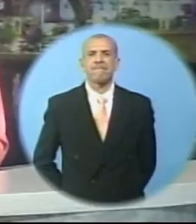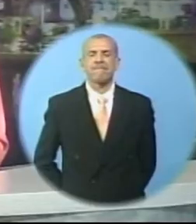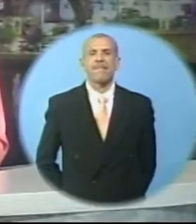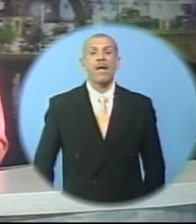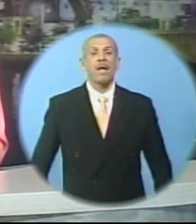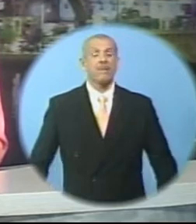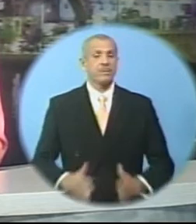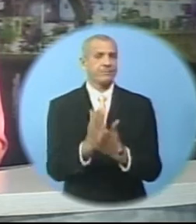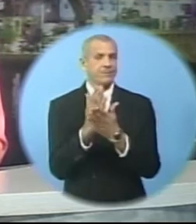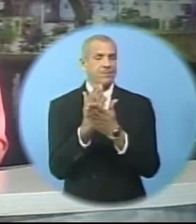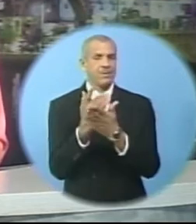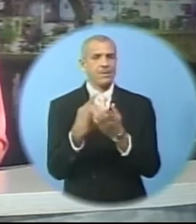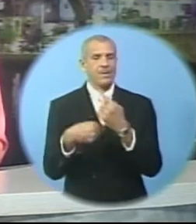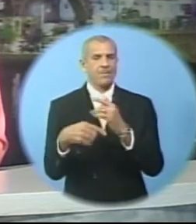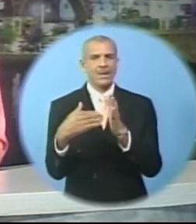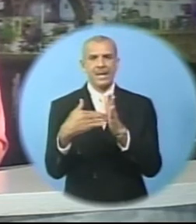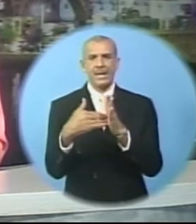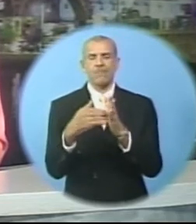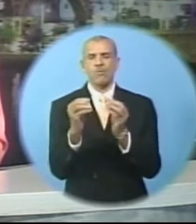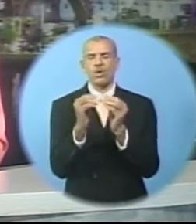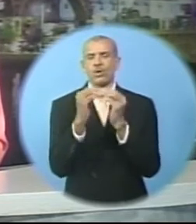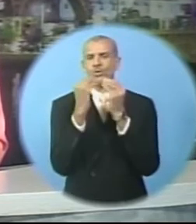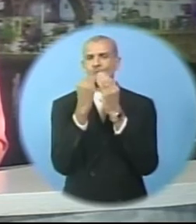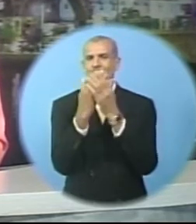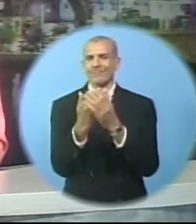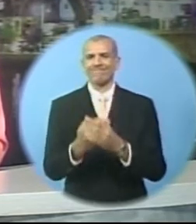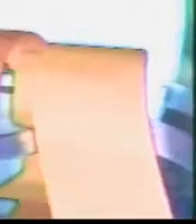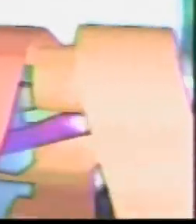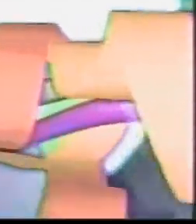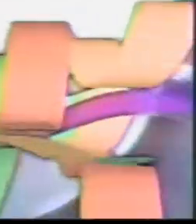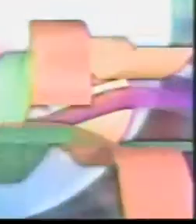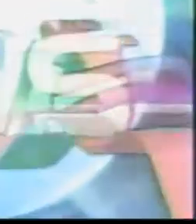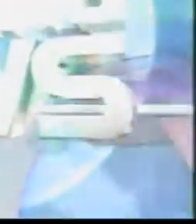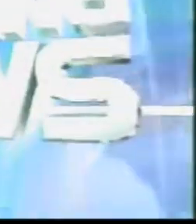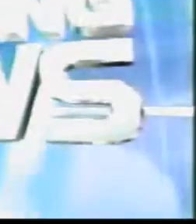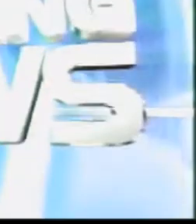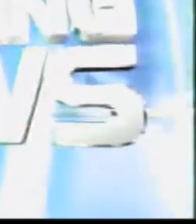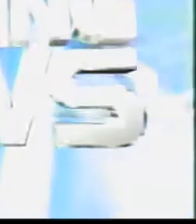We'll take a break here, but when we come back, more news.